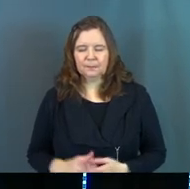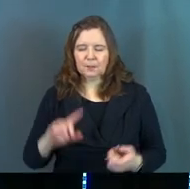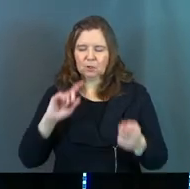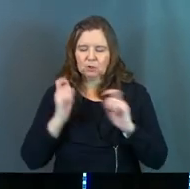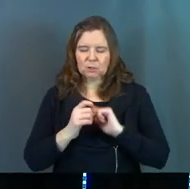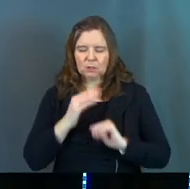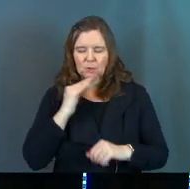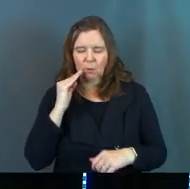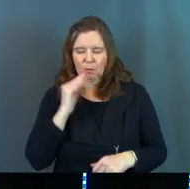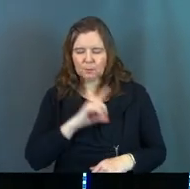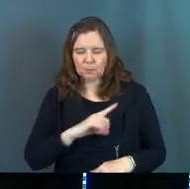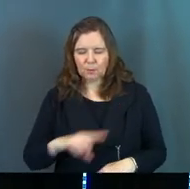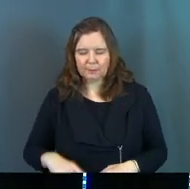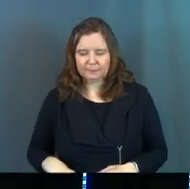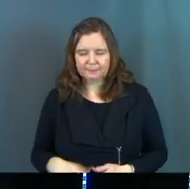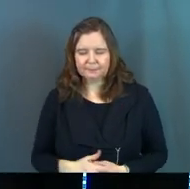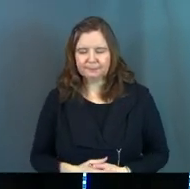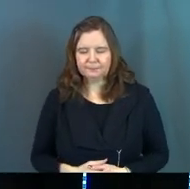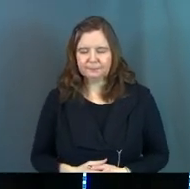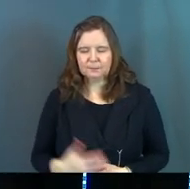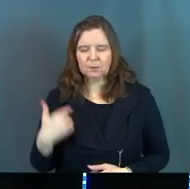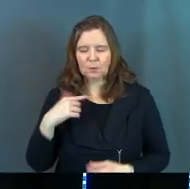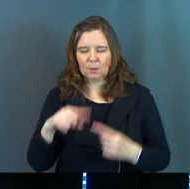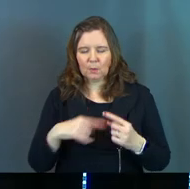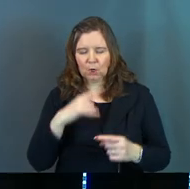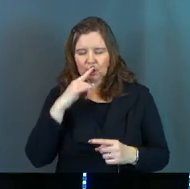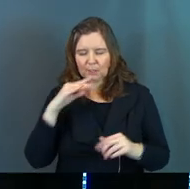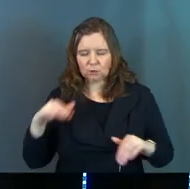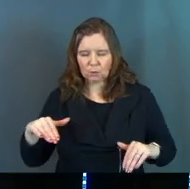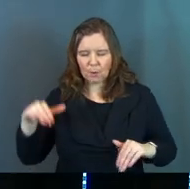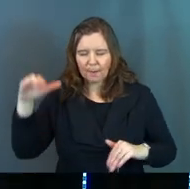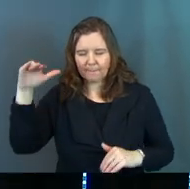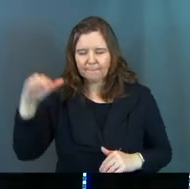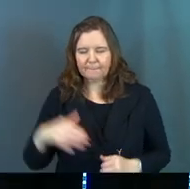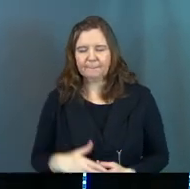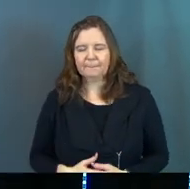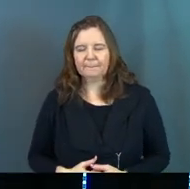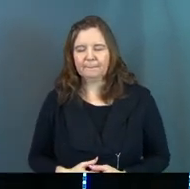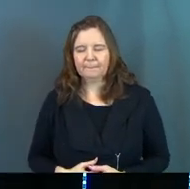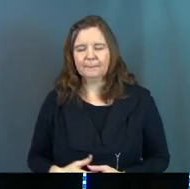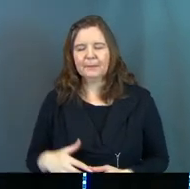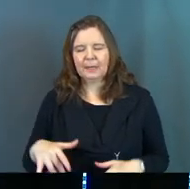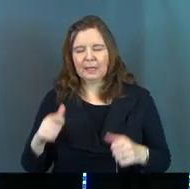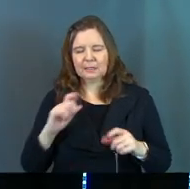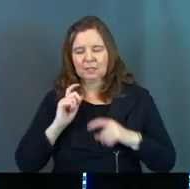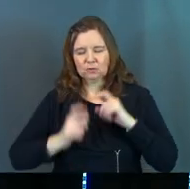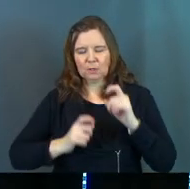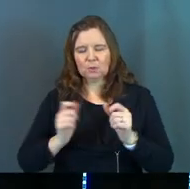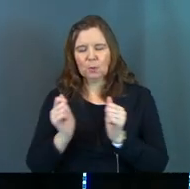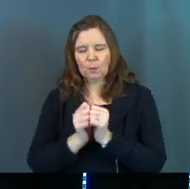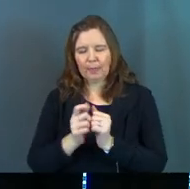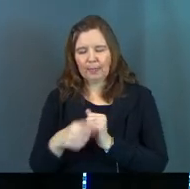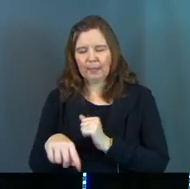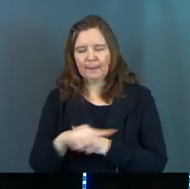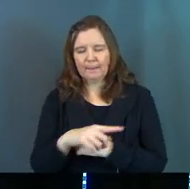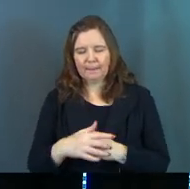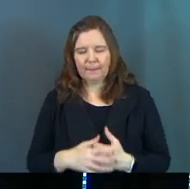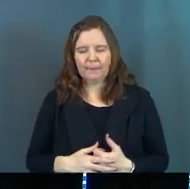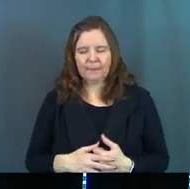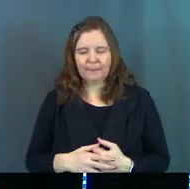Change our homes, Lord, so that when our kids grow up, they take generosity with them.